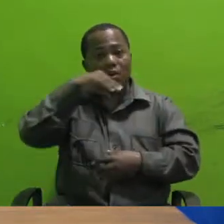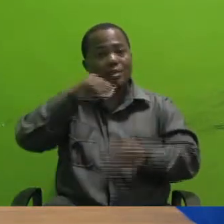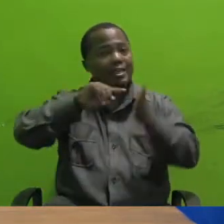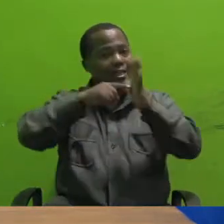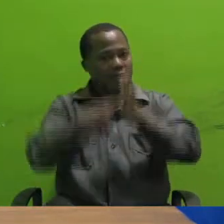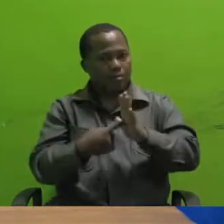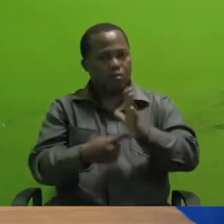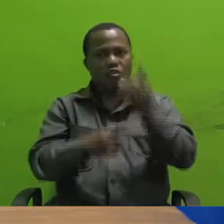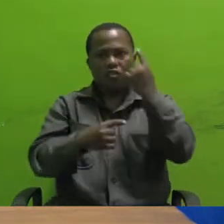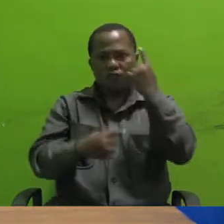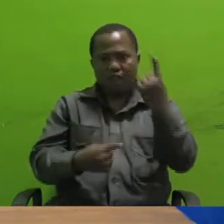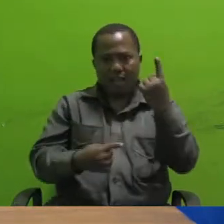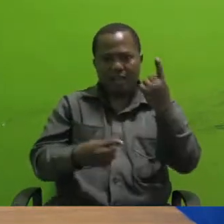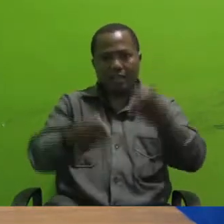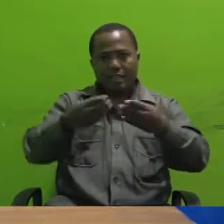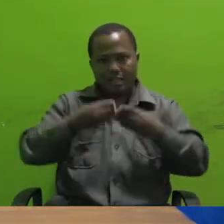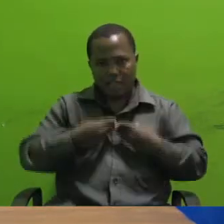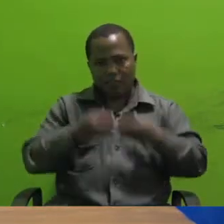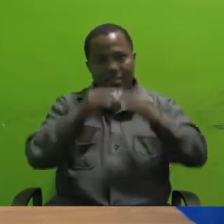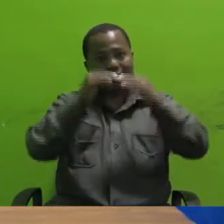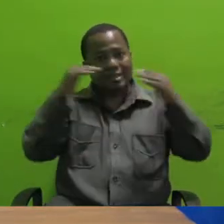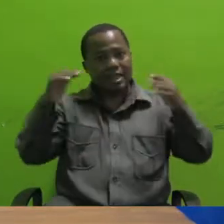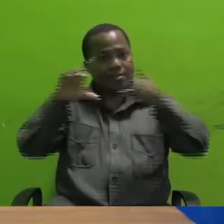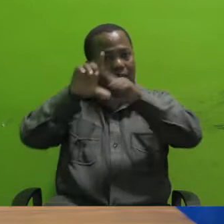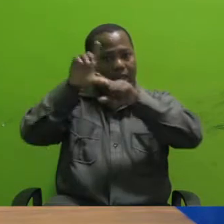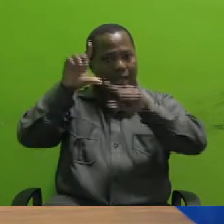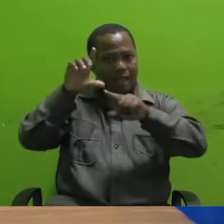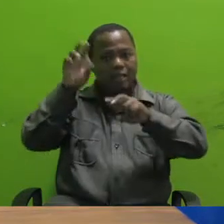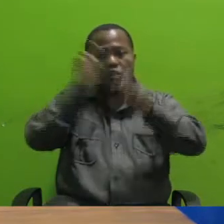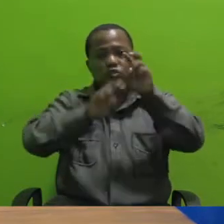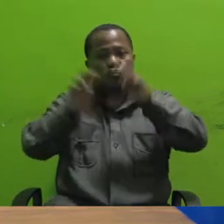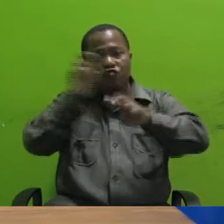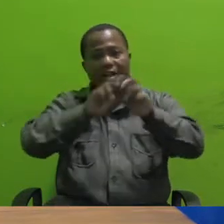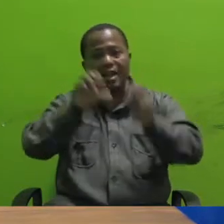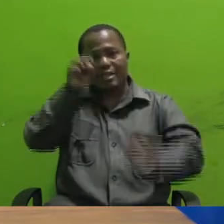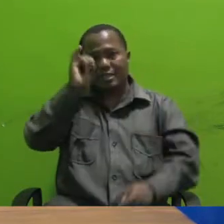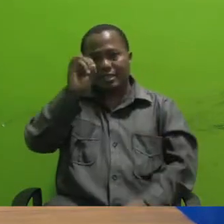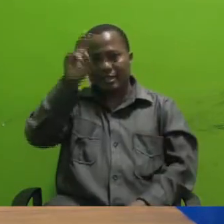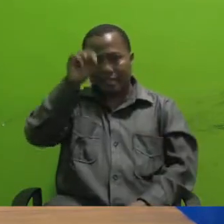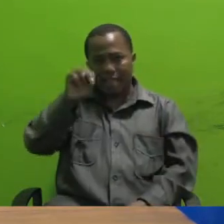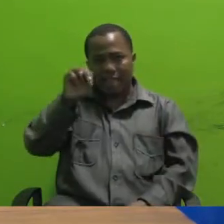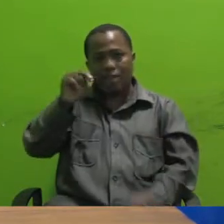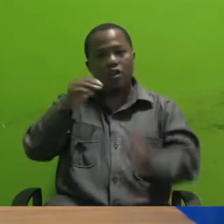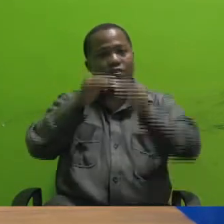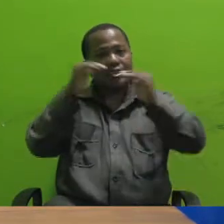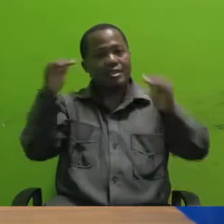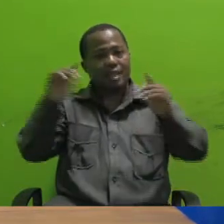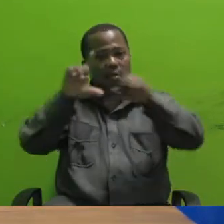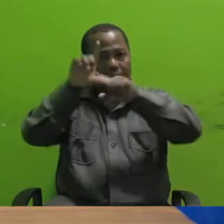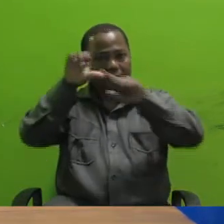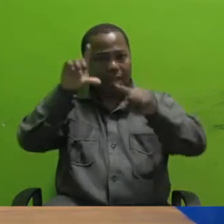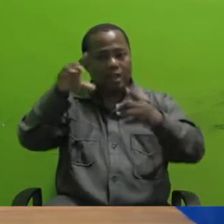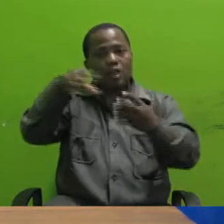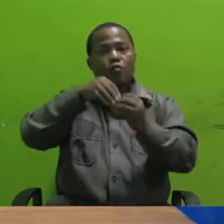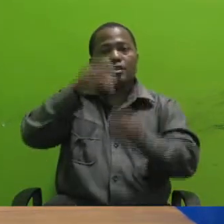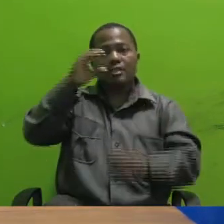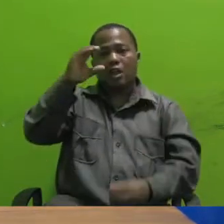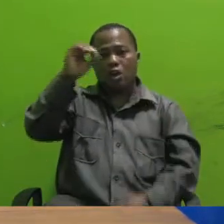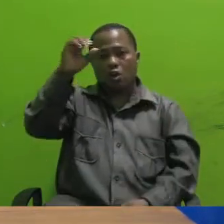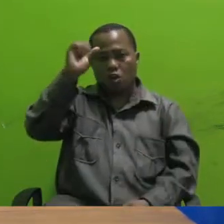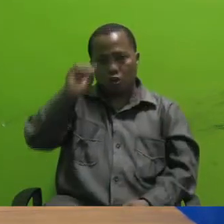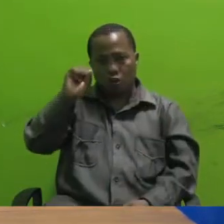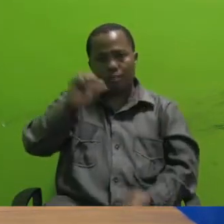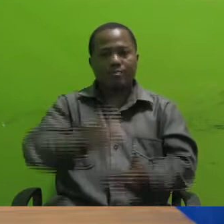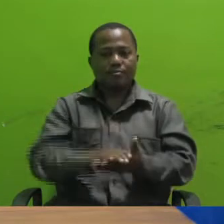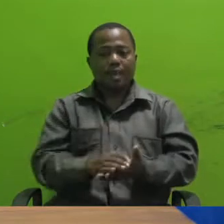examples. The first example, we were given the same angle to find sine of the same angle and cosine of the